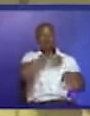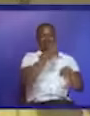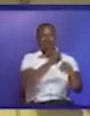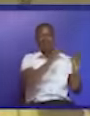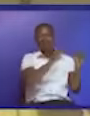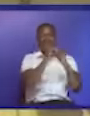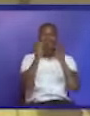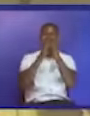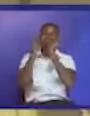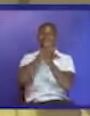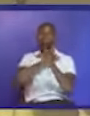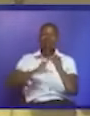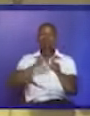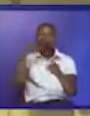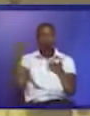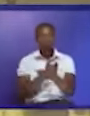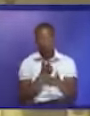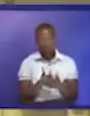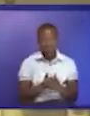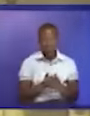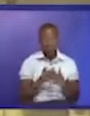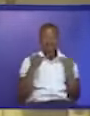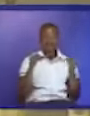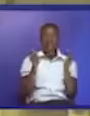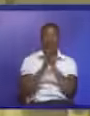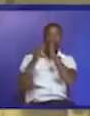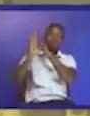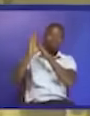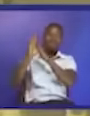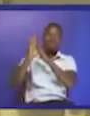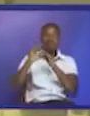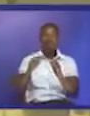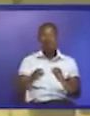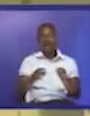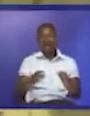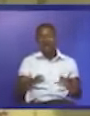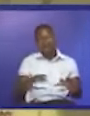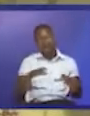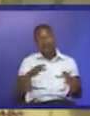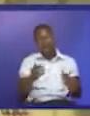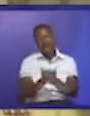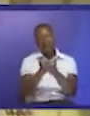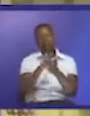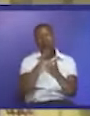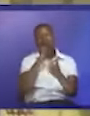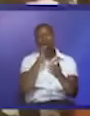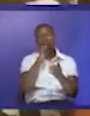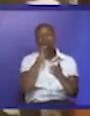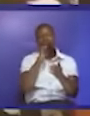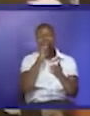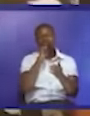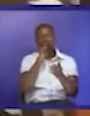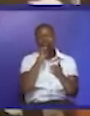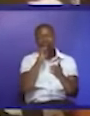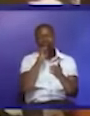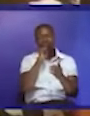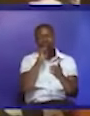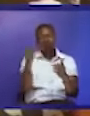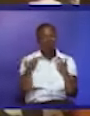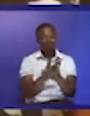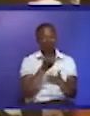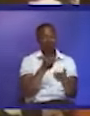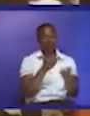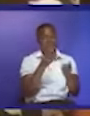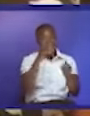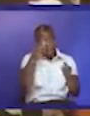of Jesus, not new. The fact that God lifts, not new. The fact that men fall, not new. Everything that